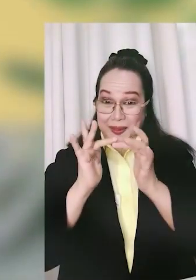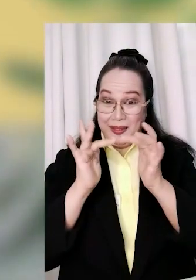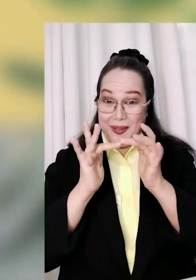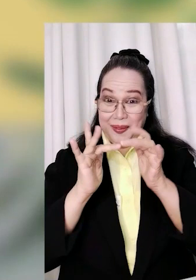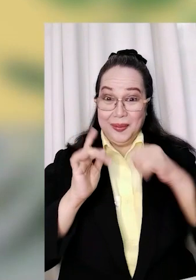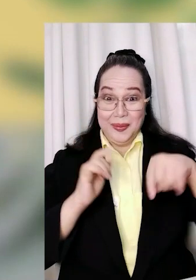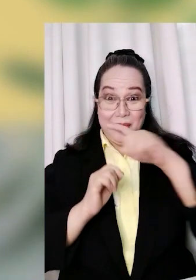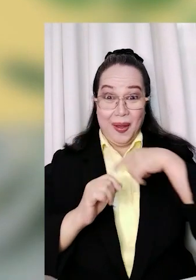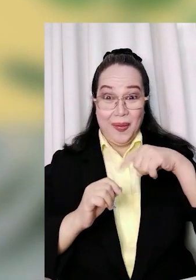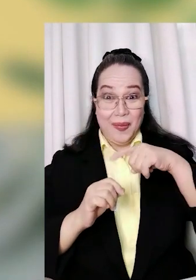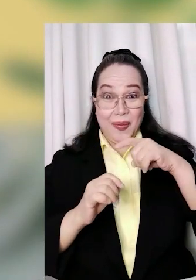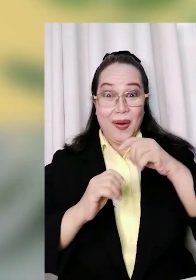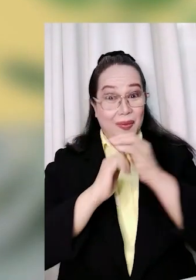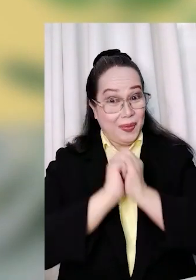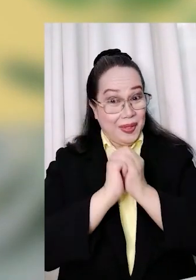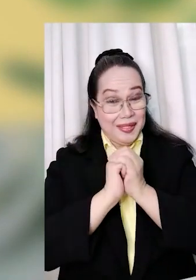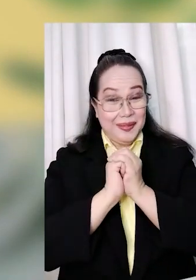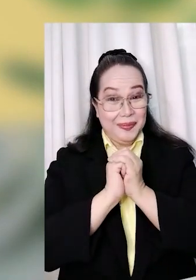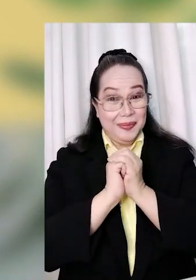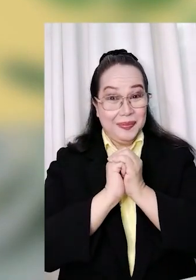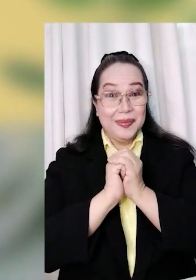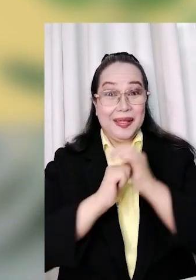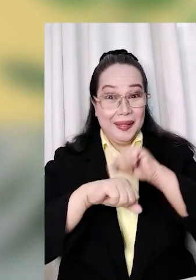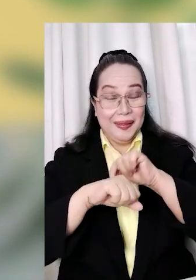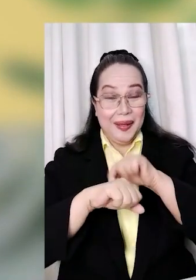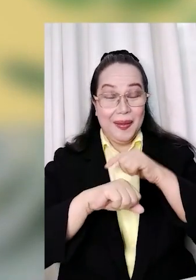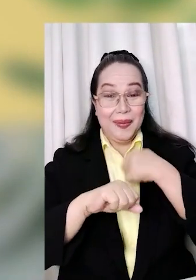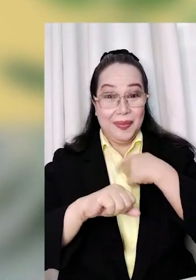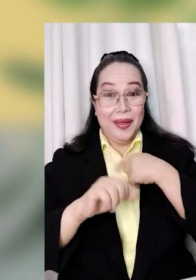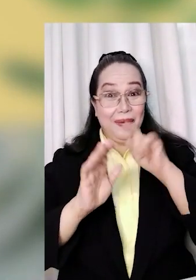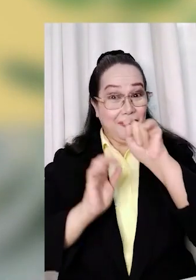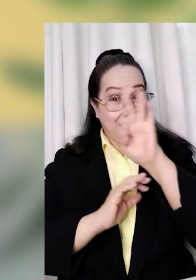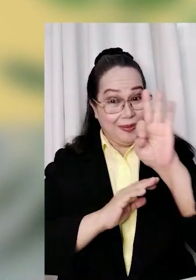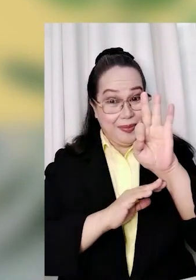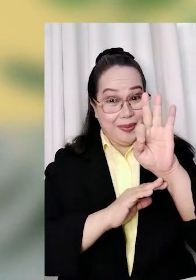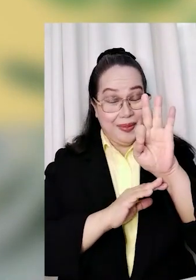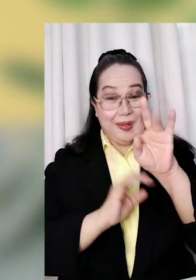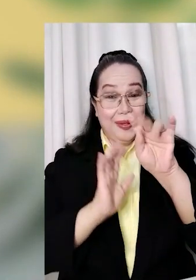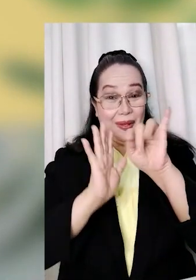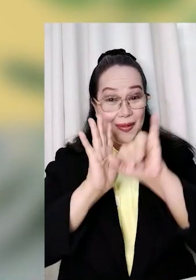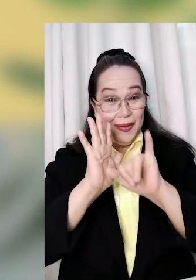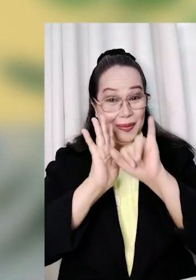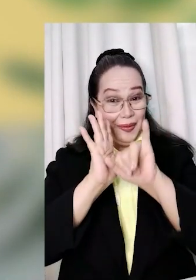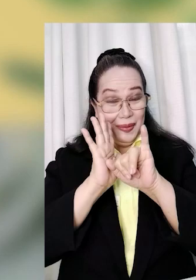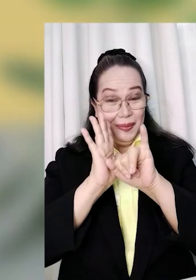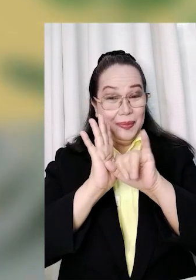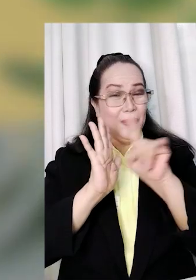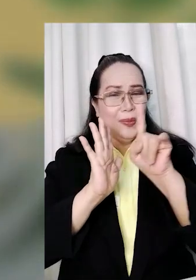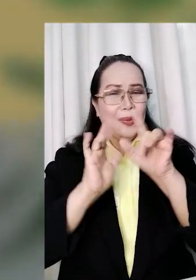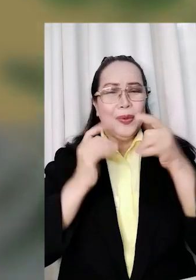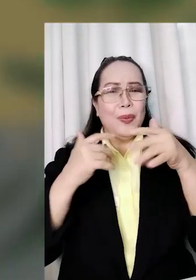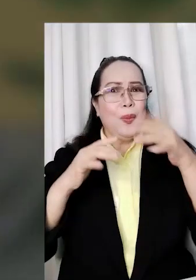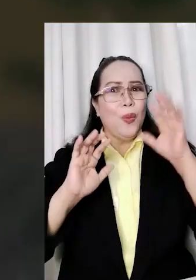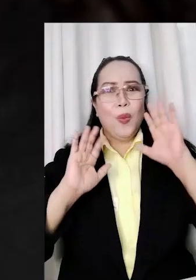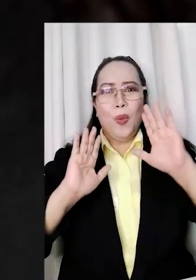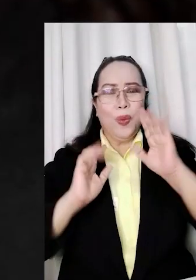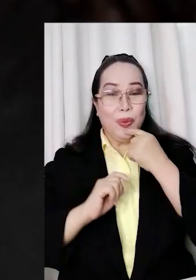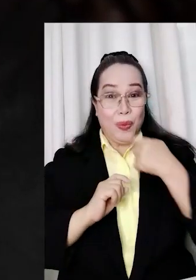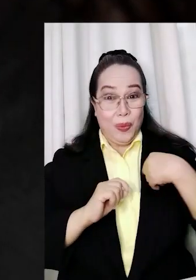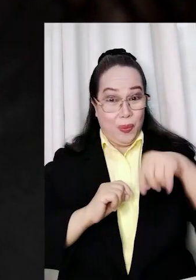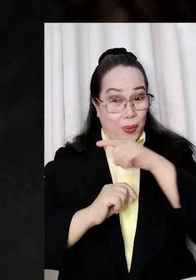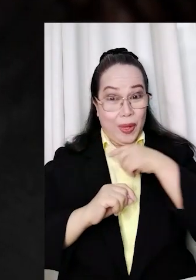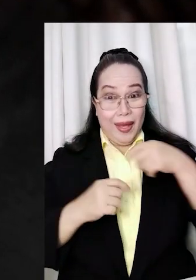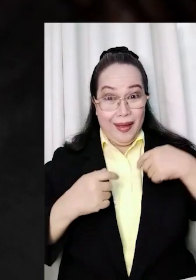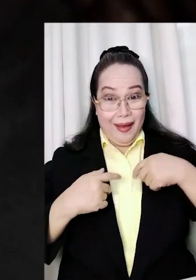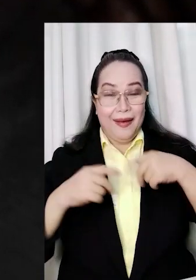Tuning in to our worship services through Facebook or YouTube? That's great! What's even greater is that we have created a